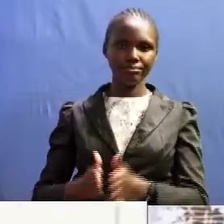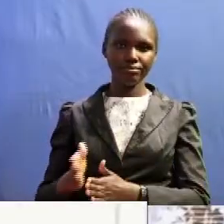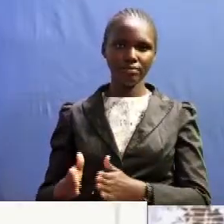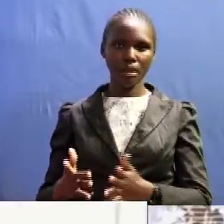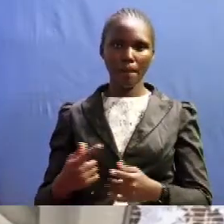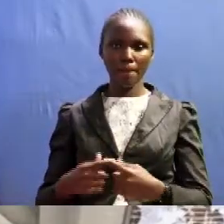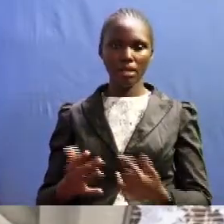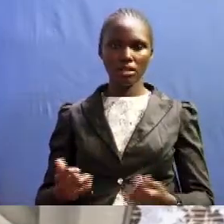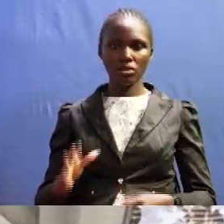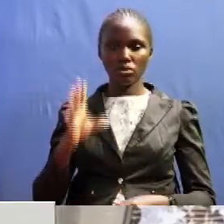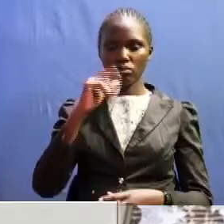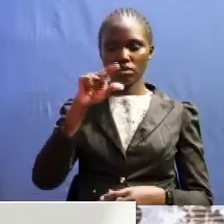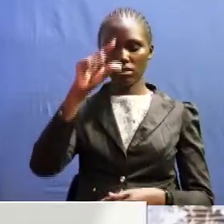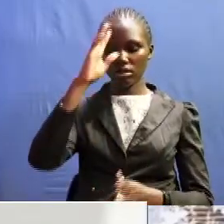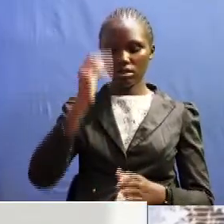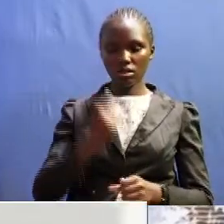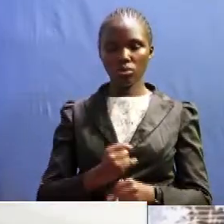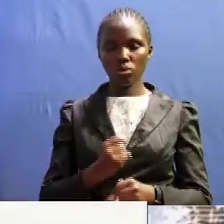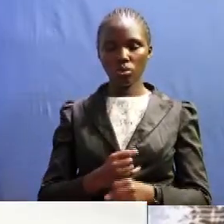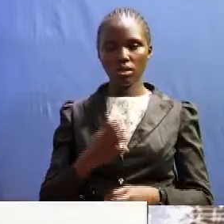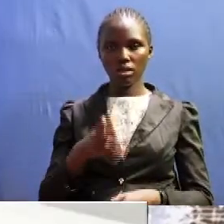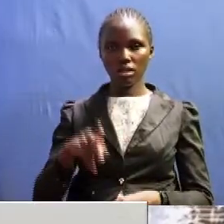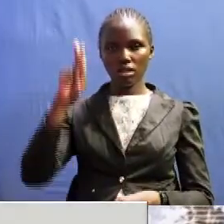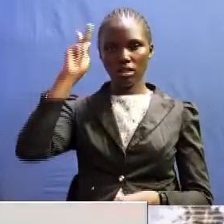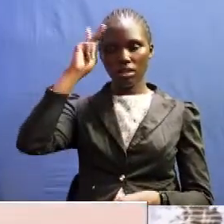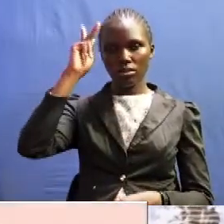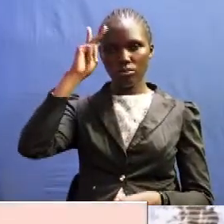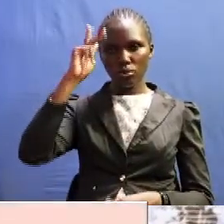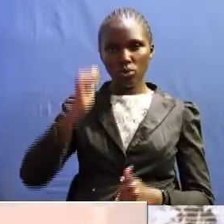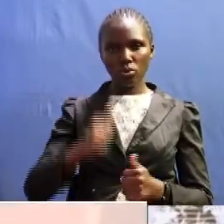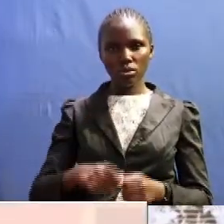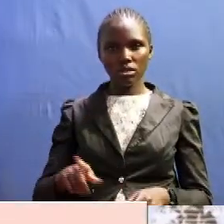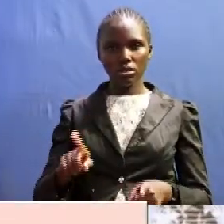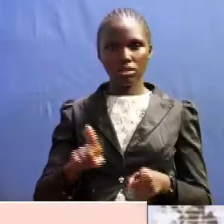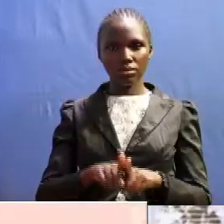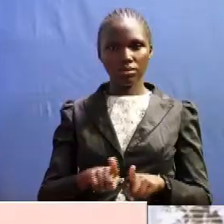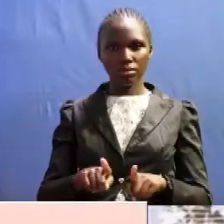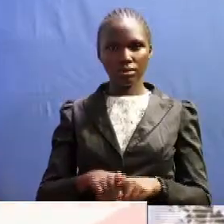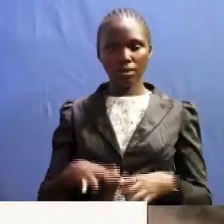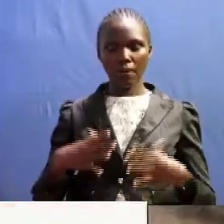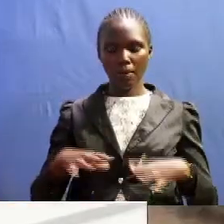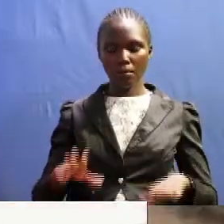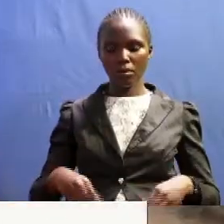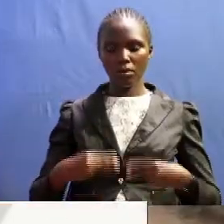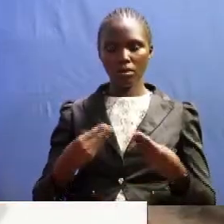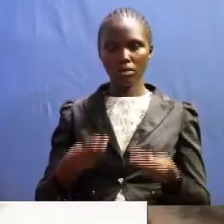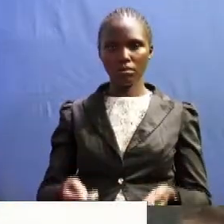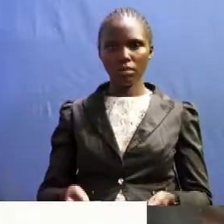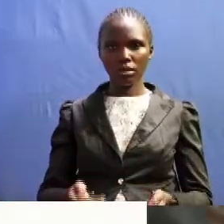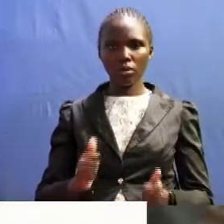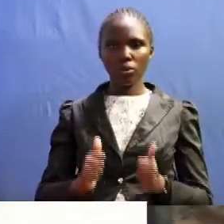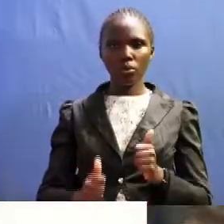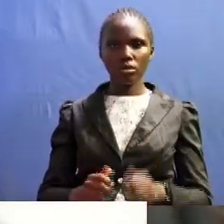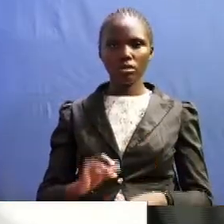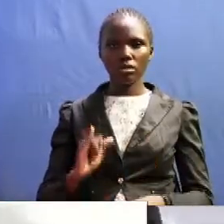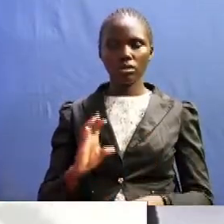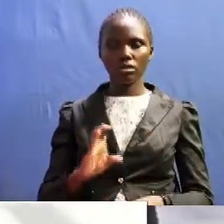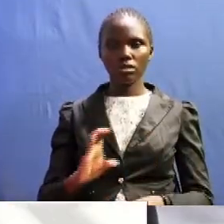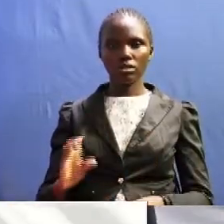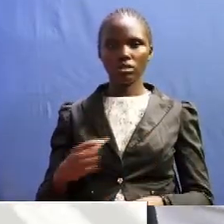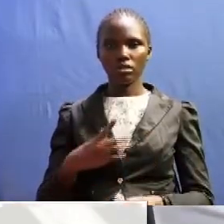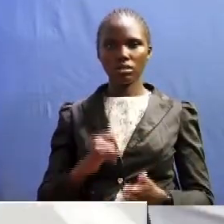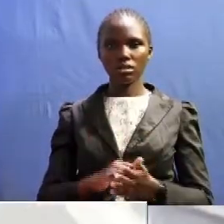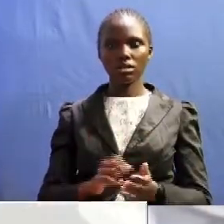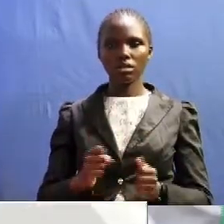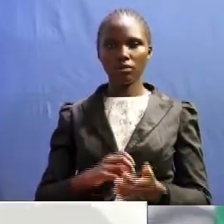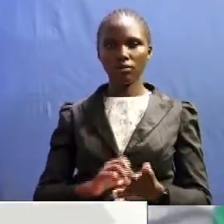to deter us from doing our work in Kiambu County and more so to deliver to our people. The EACC has since forwarded